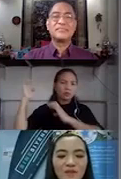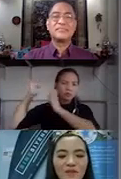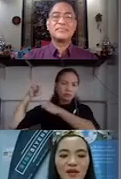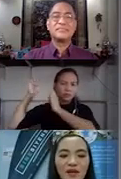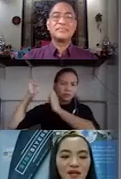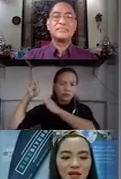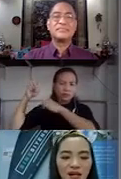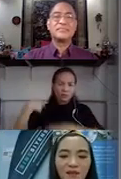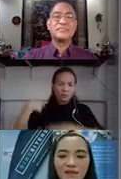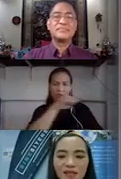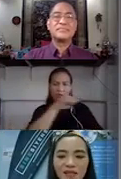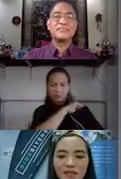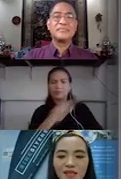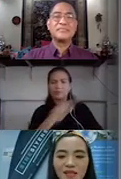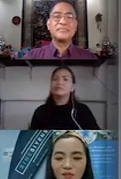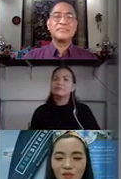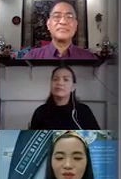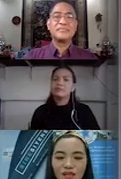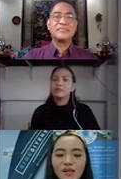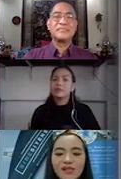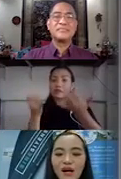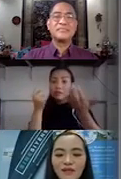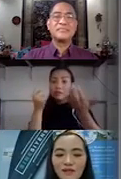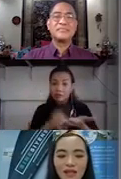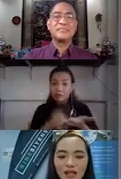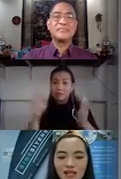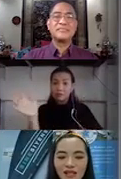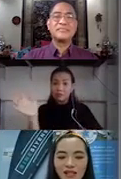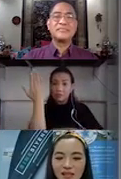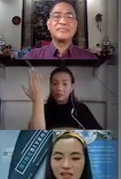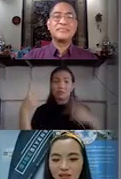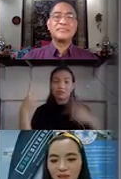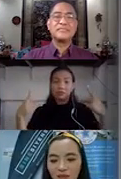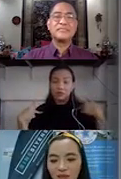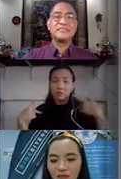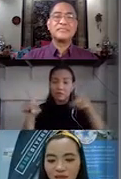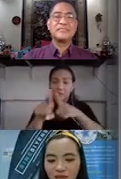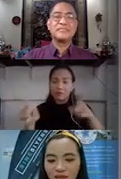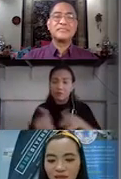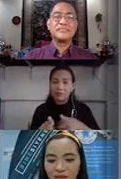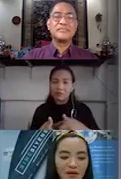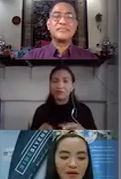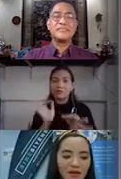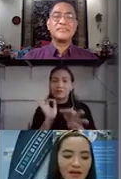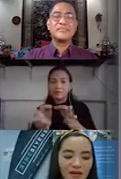so this morning we also have with us our interpreter,